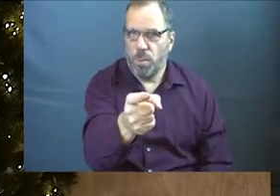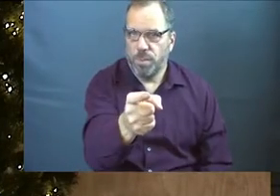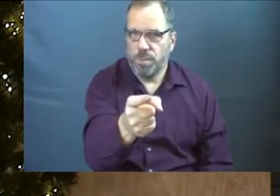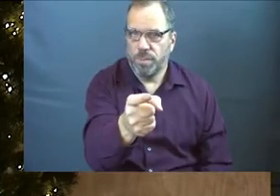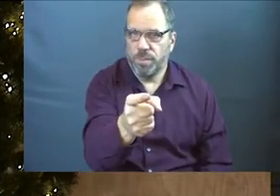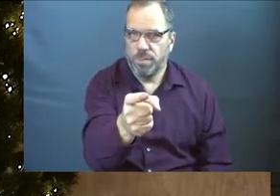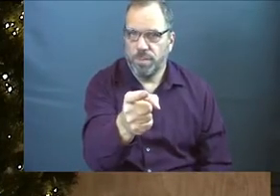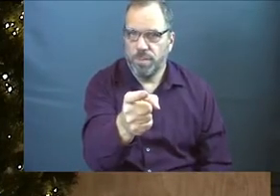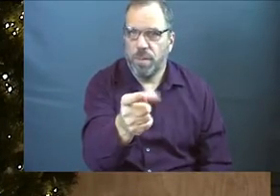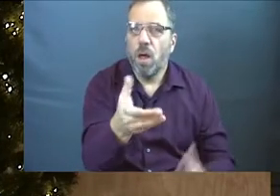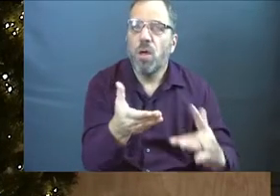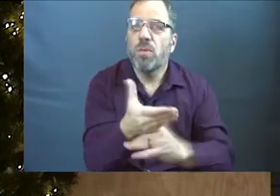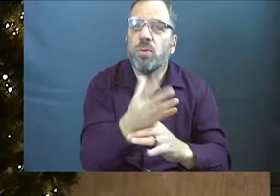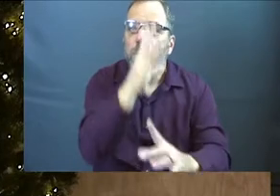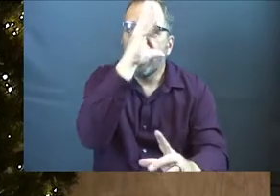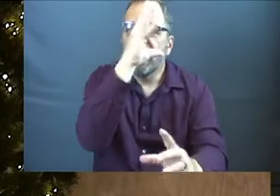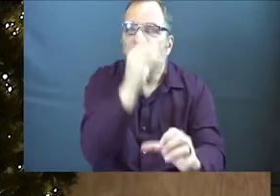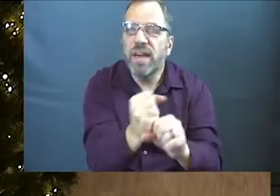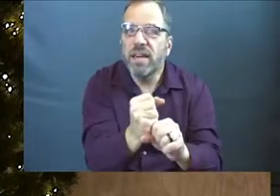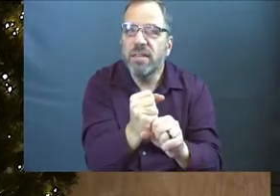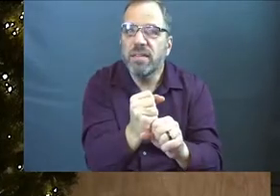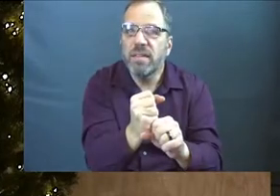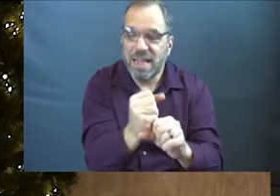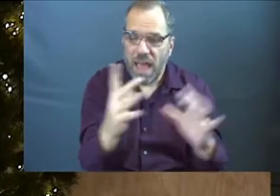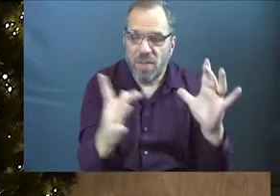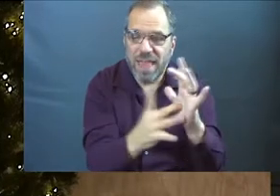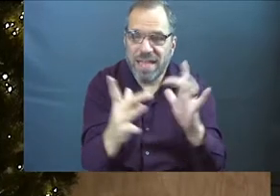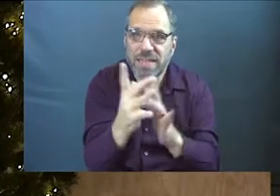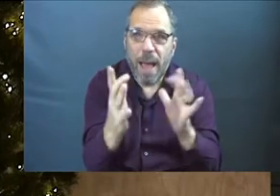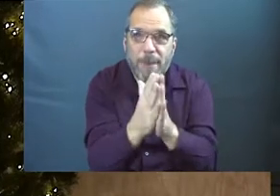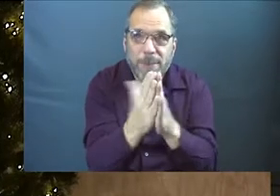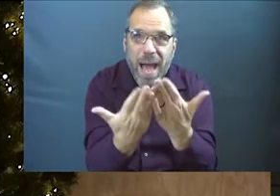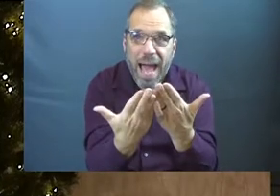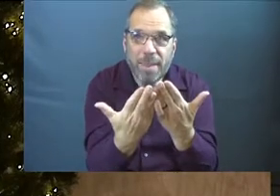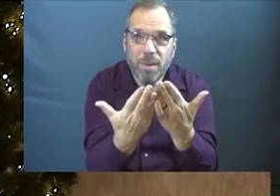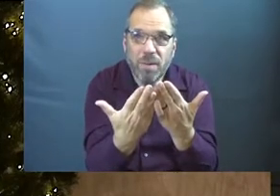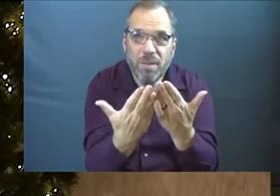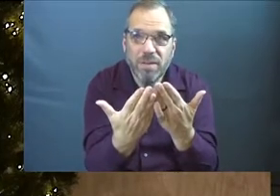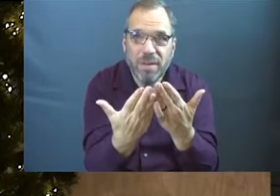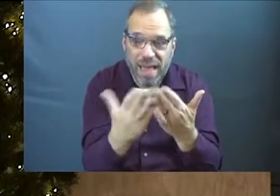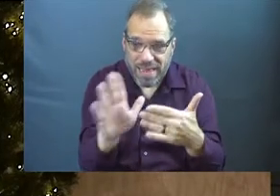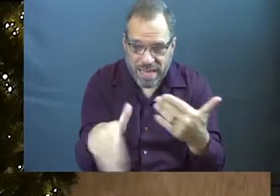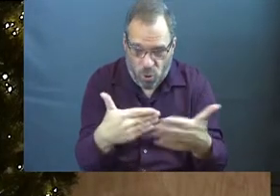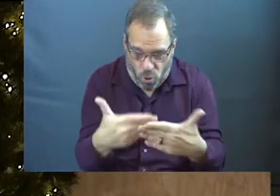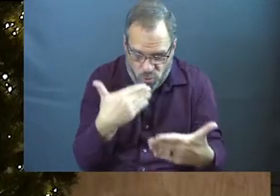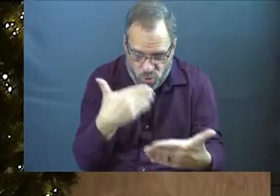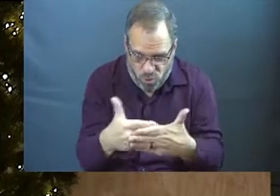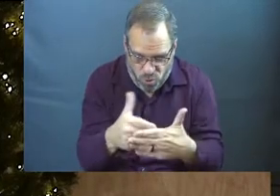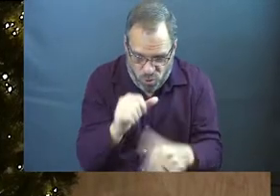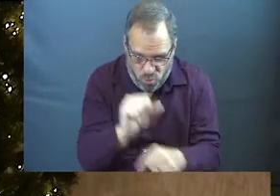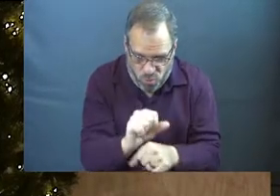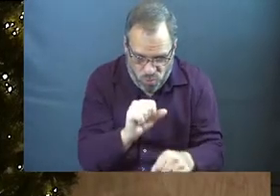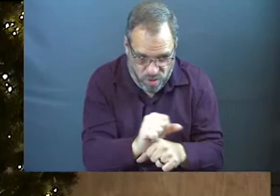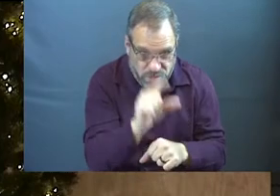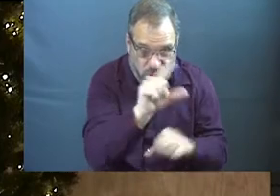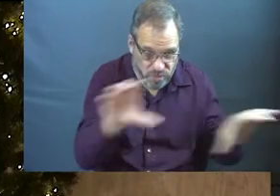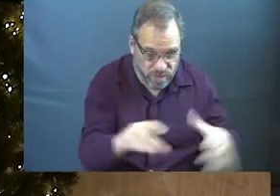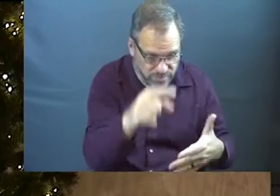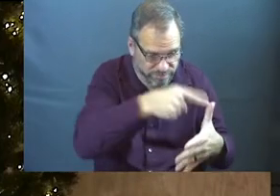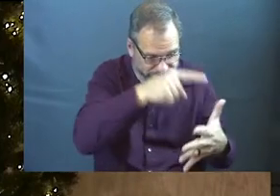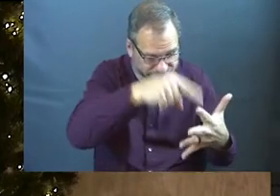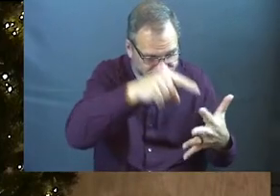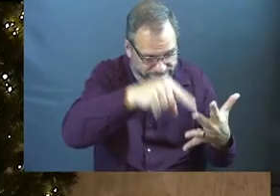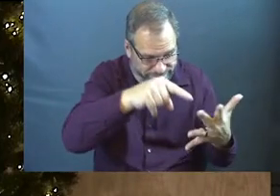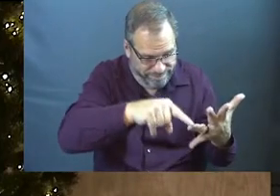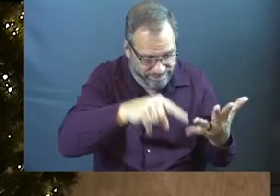through faith. And that's Bible language for these are all the good works you should have done in your